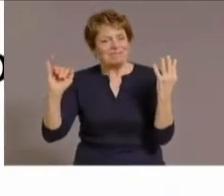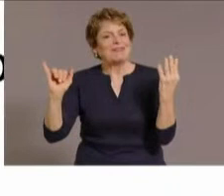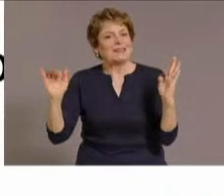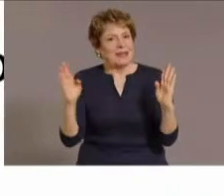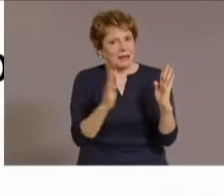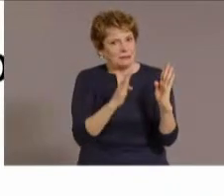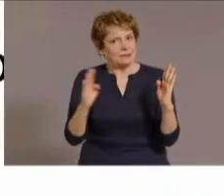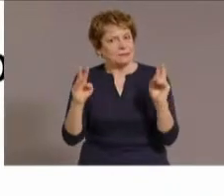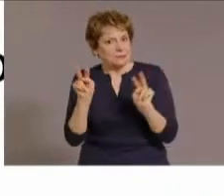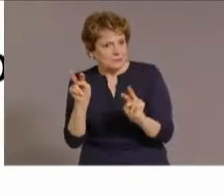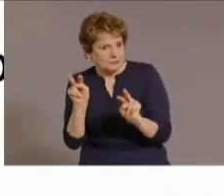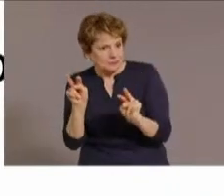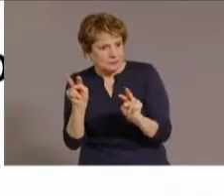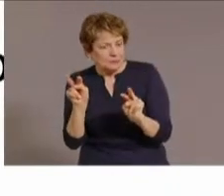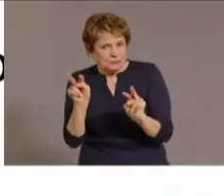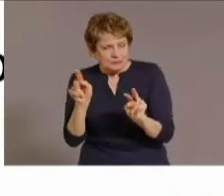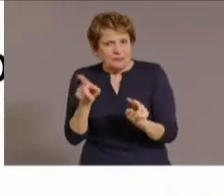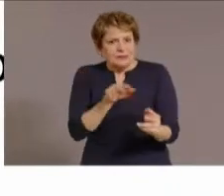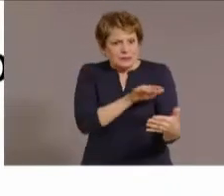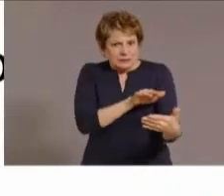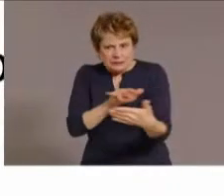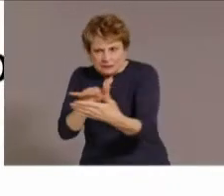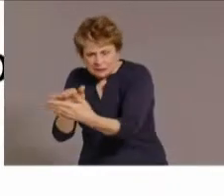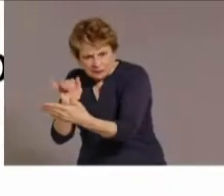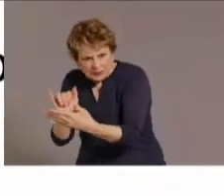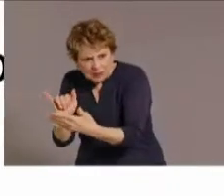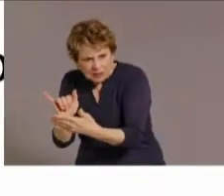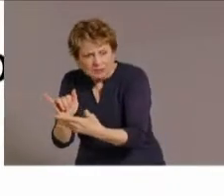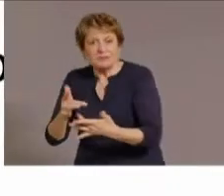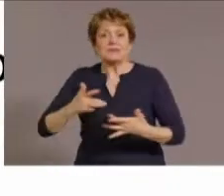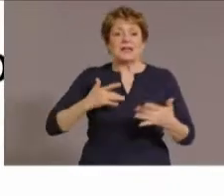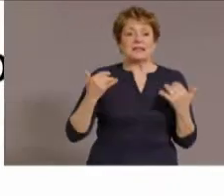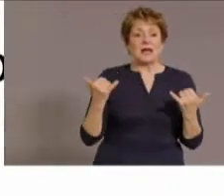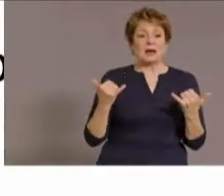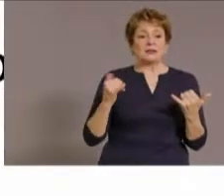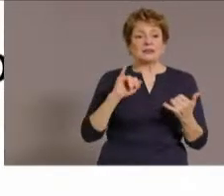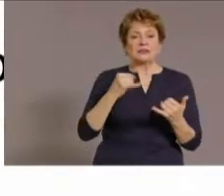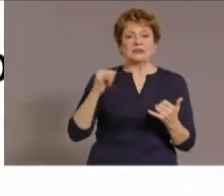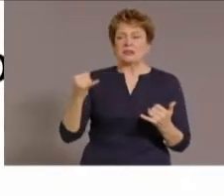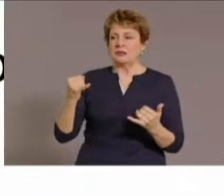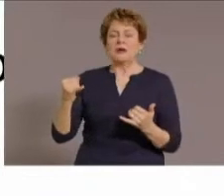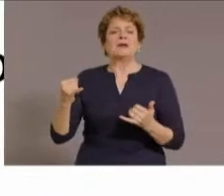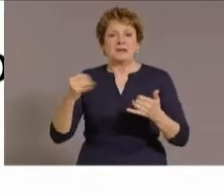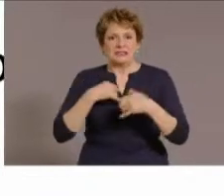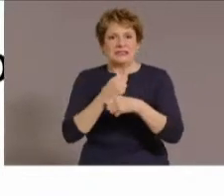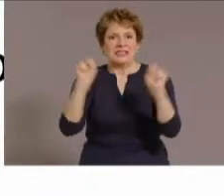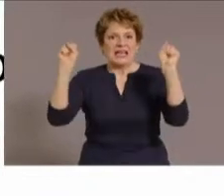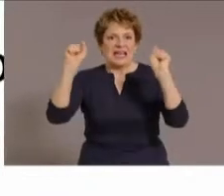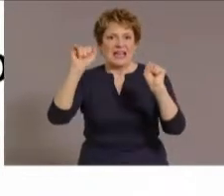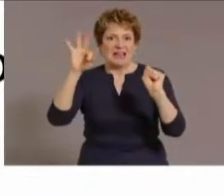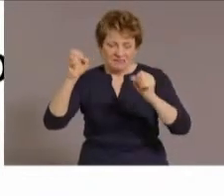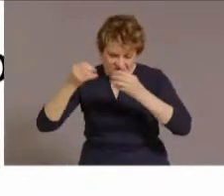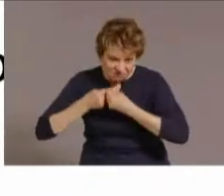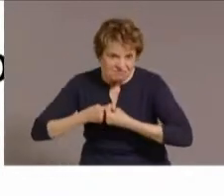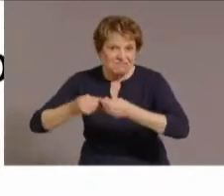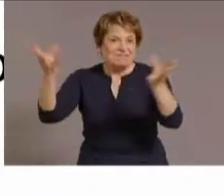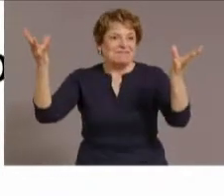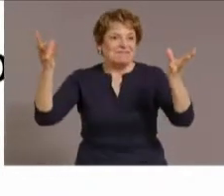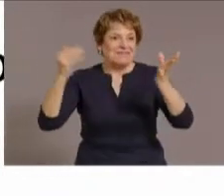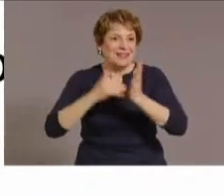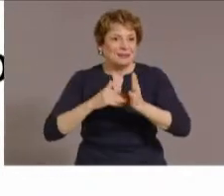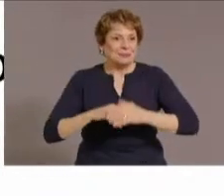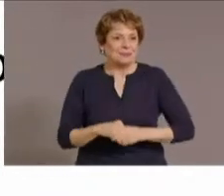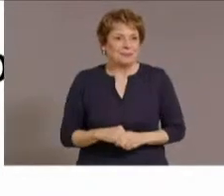effective to be and able to be resumed in the United States. You can find out more about the robust federal